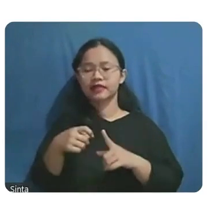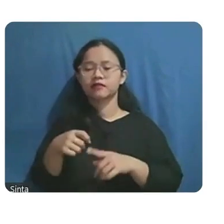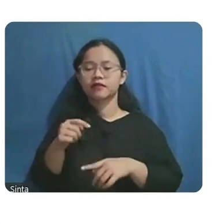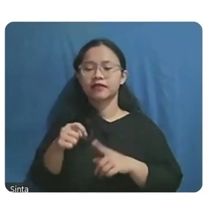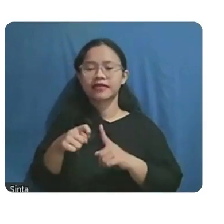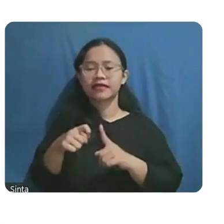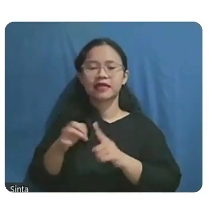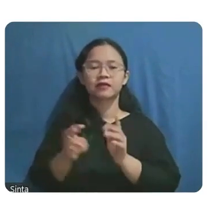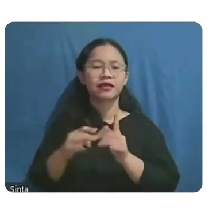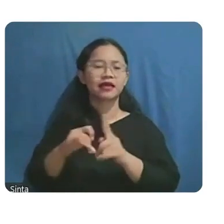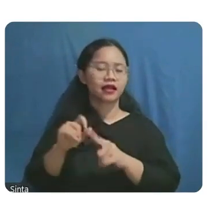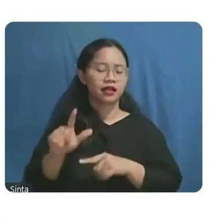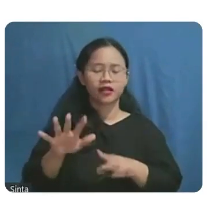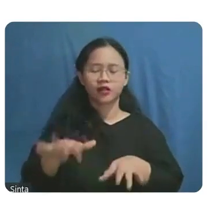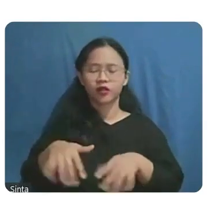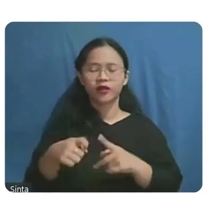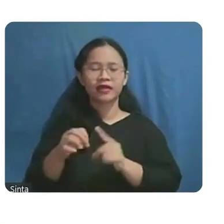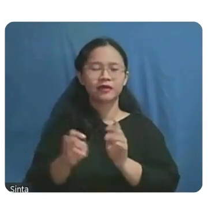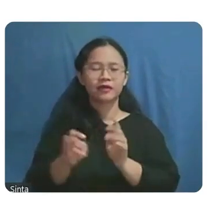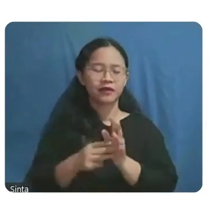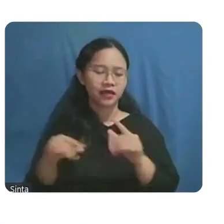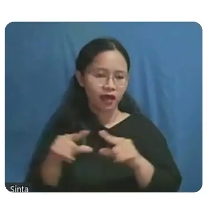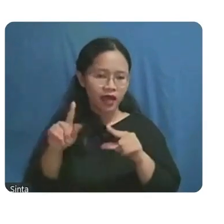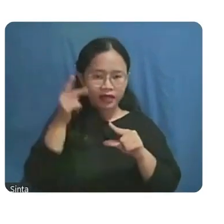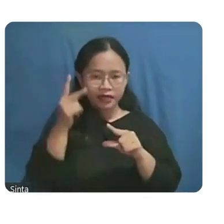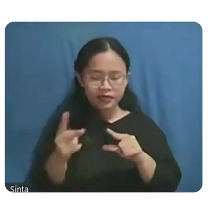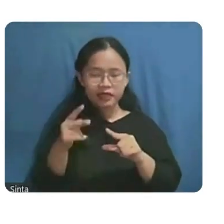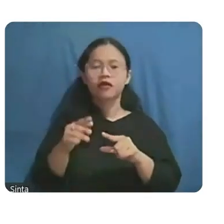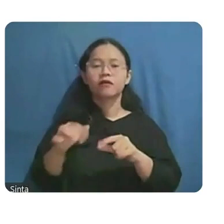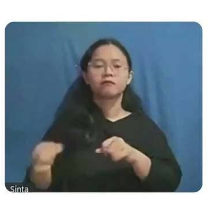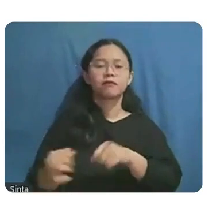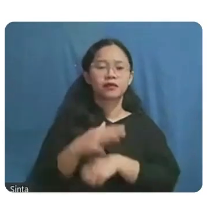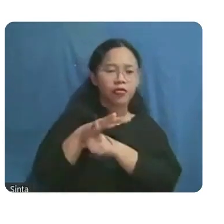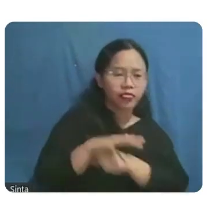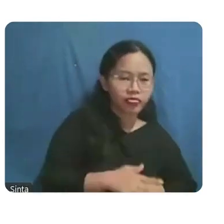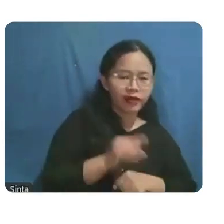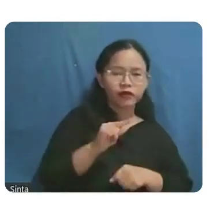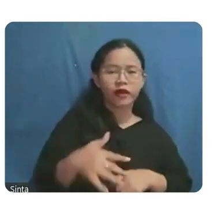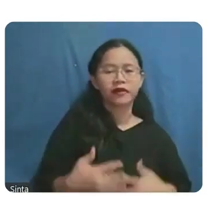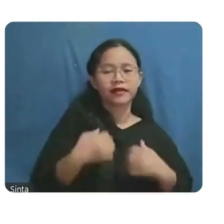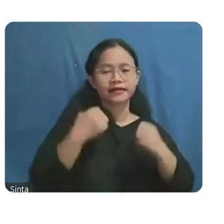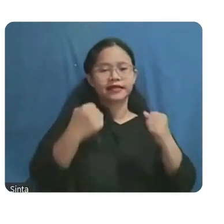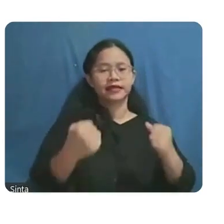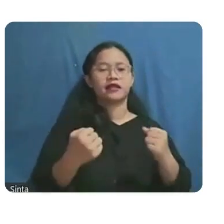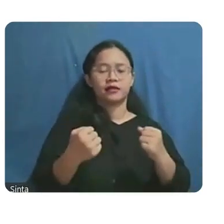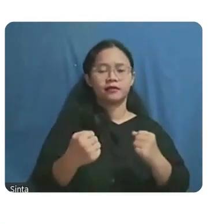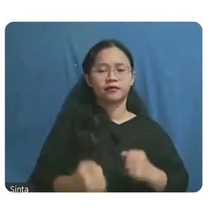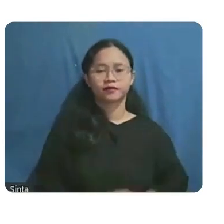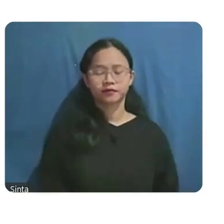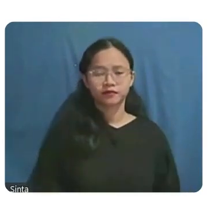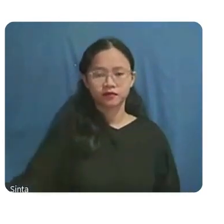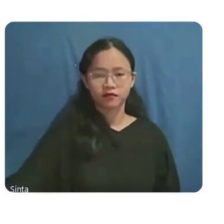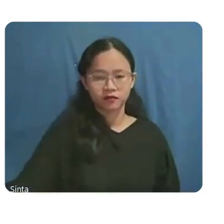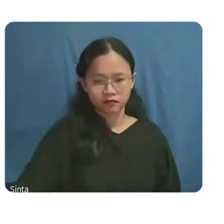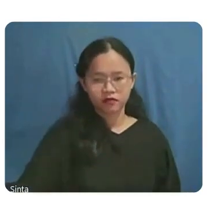the atmosphere in amounts that may be harmful to health or cause damage. The most